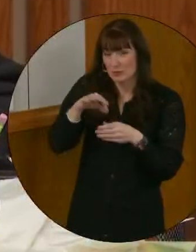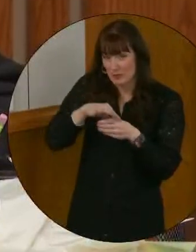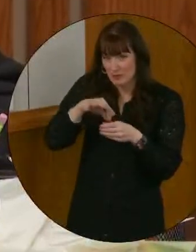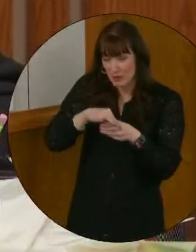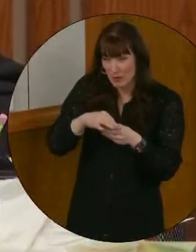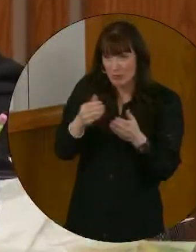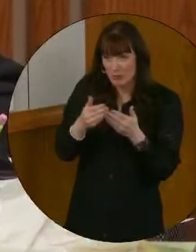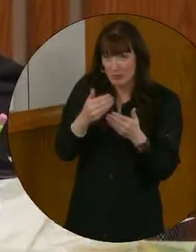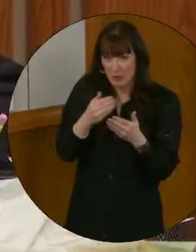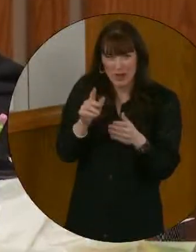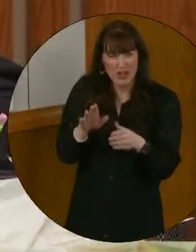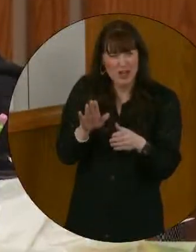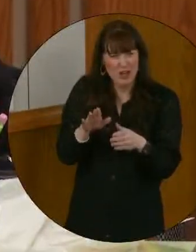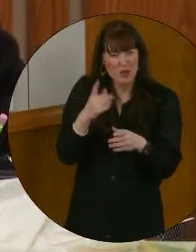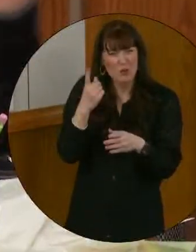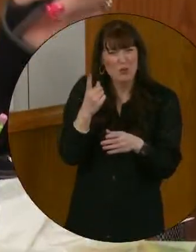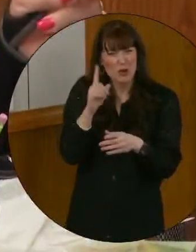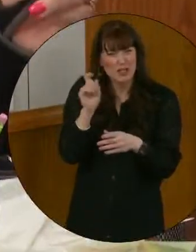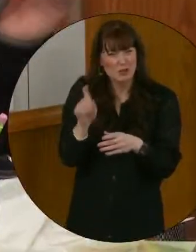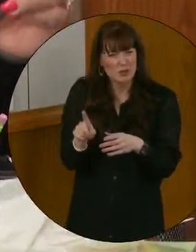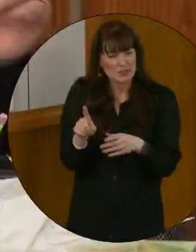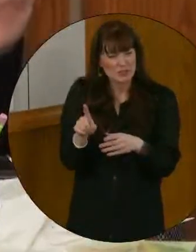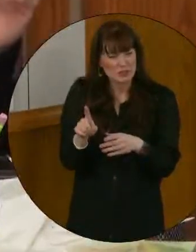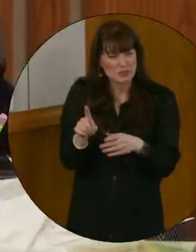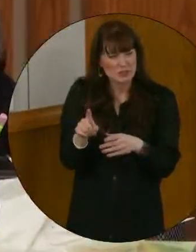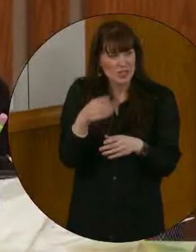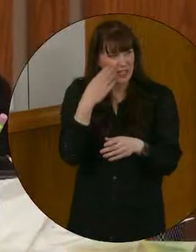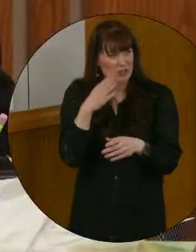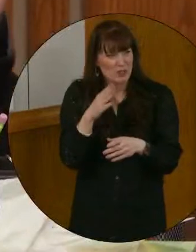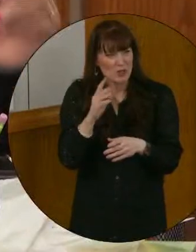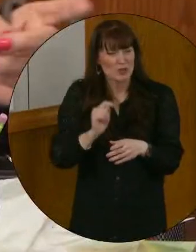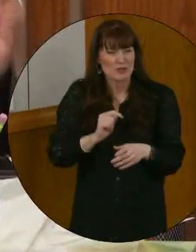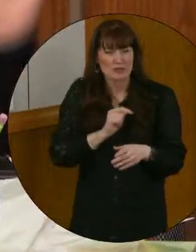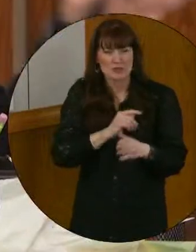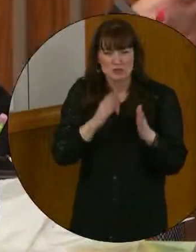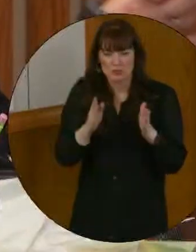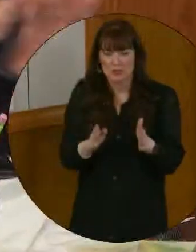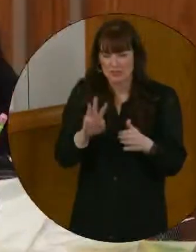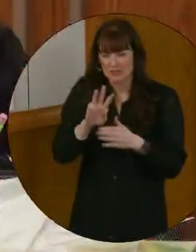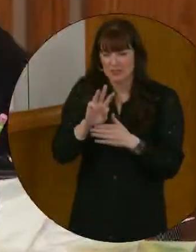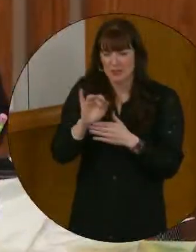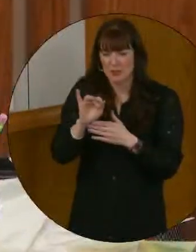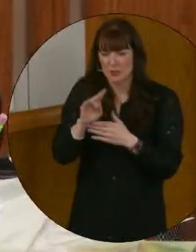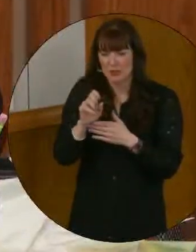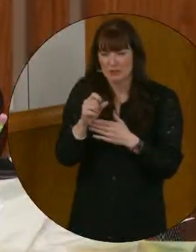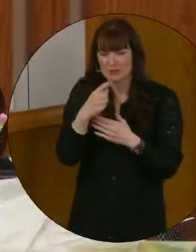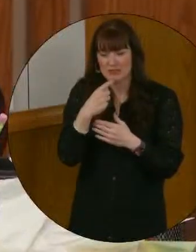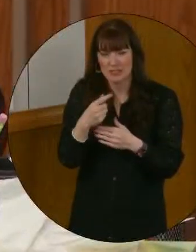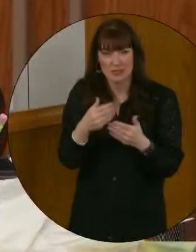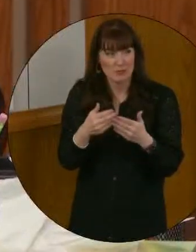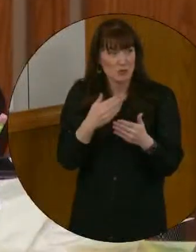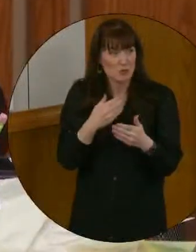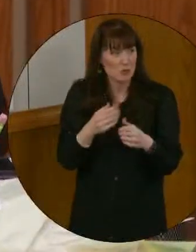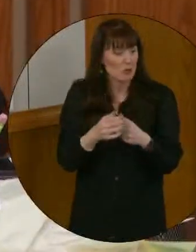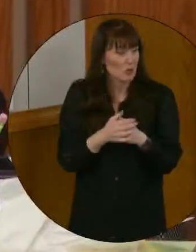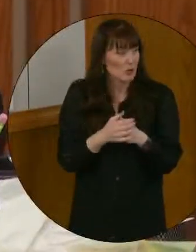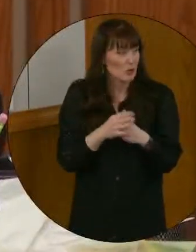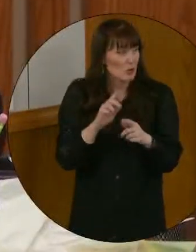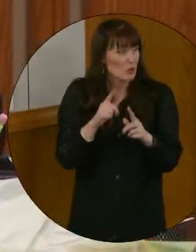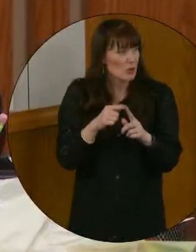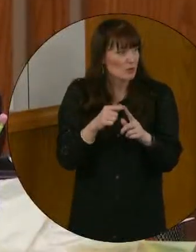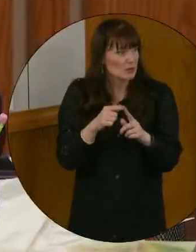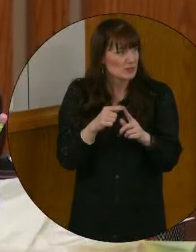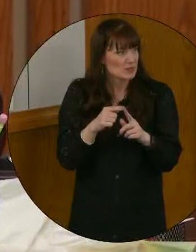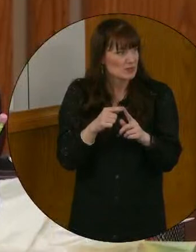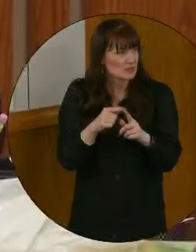that before. I did have one little question. I don't know if Trustee Williams said it, and I might have missed it. When was that first